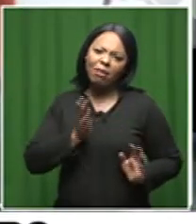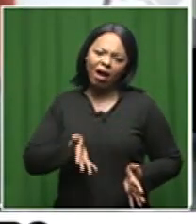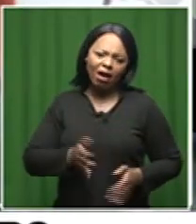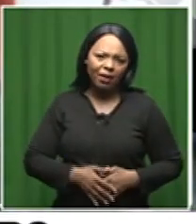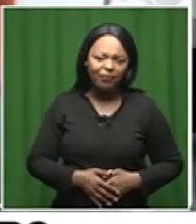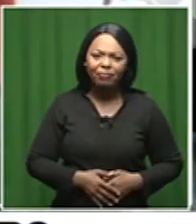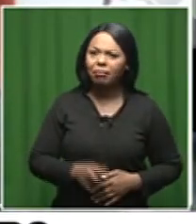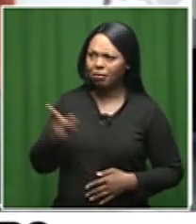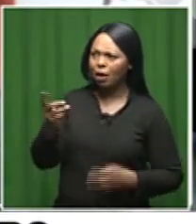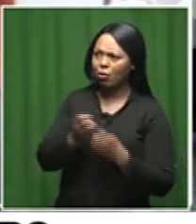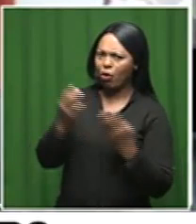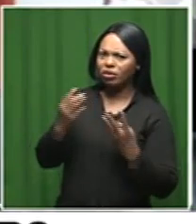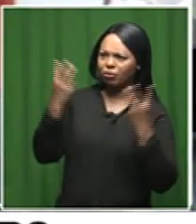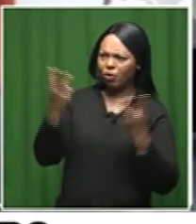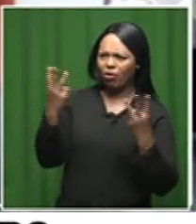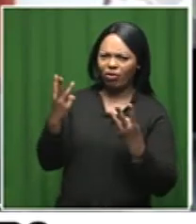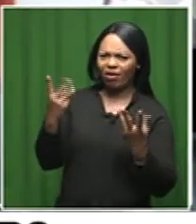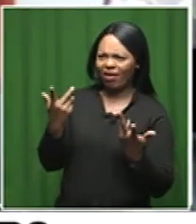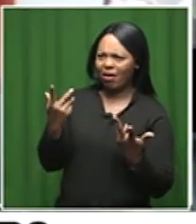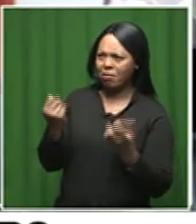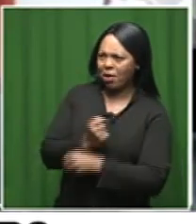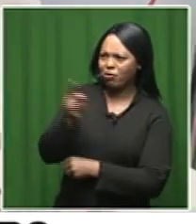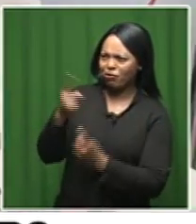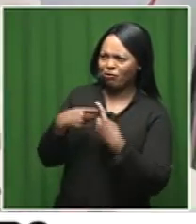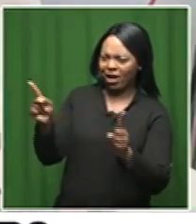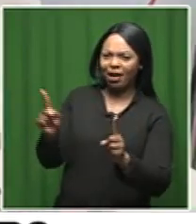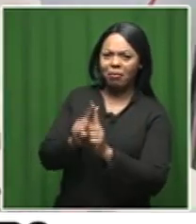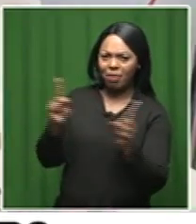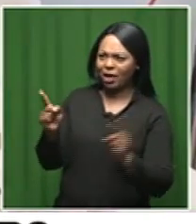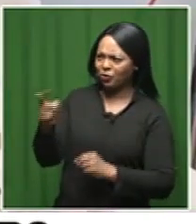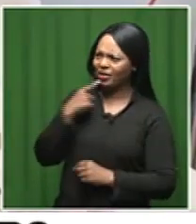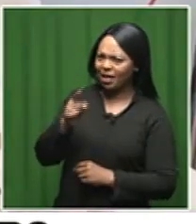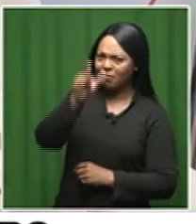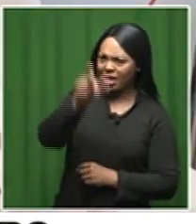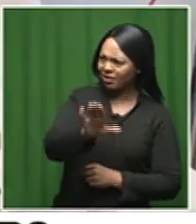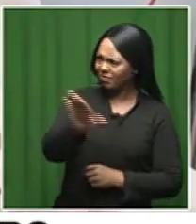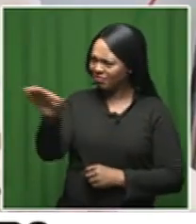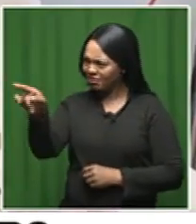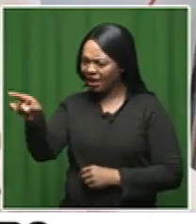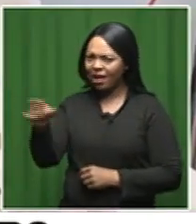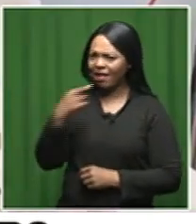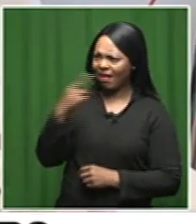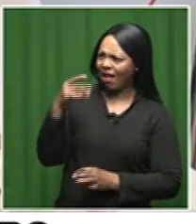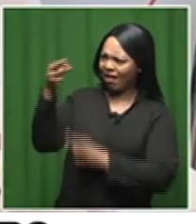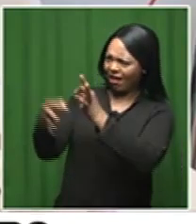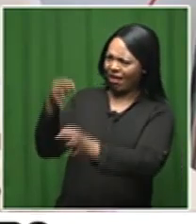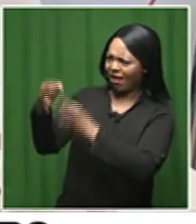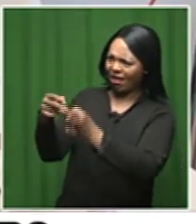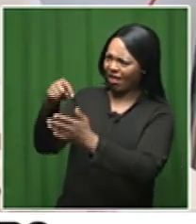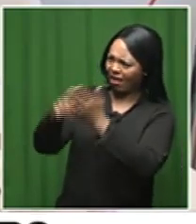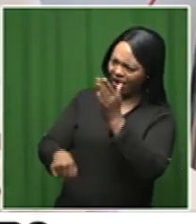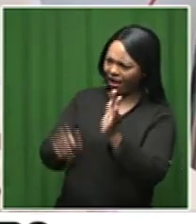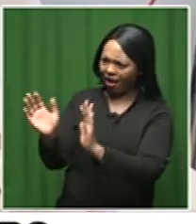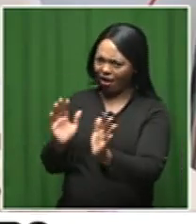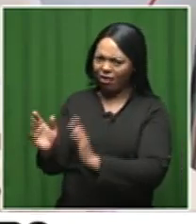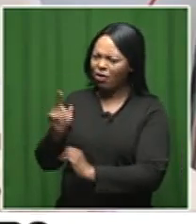something that a lot of people might not necessarily have, but you have mentioned that someone approached you to tell you about this. So can you take us through the process